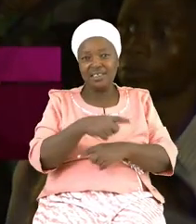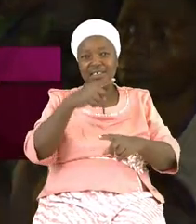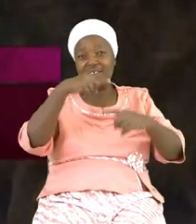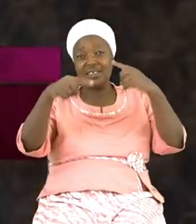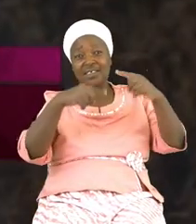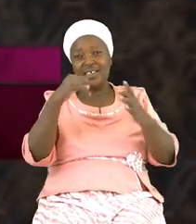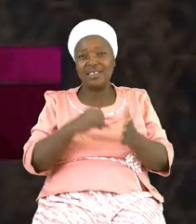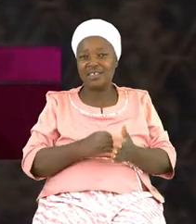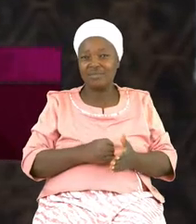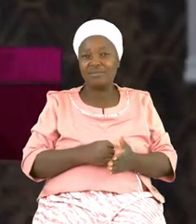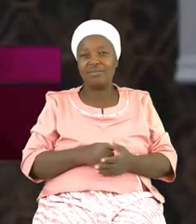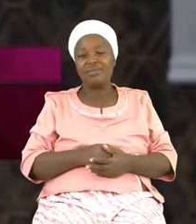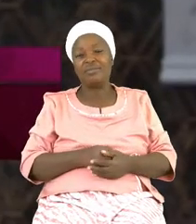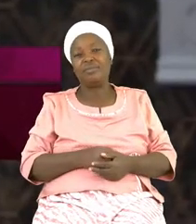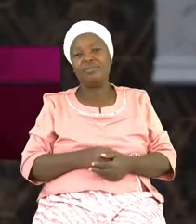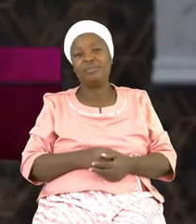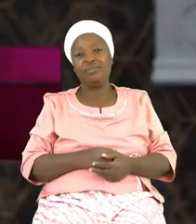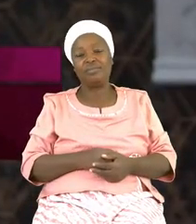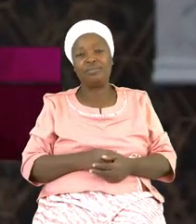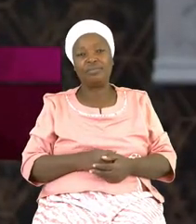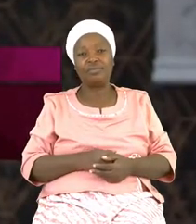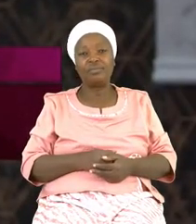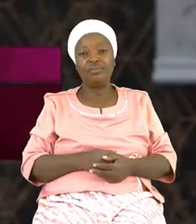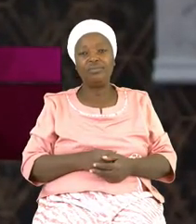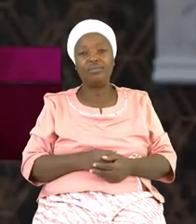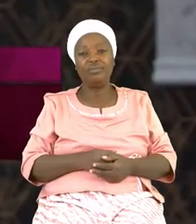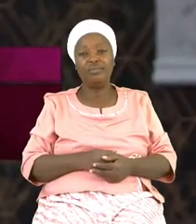Counselors, please be fast.